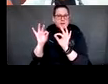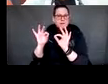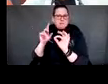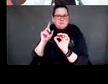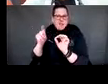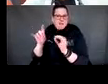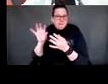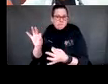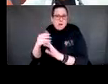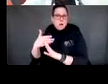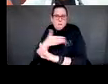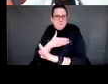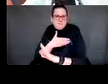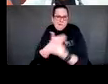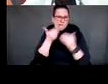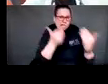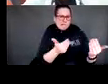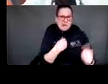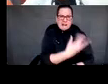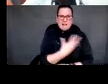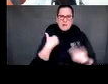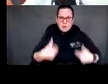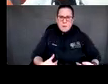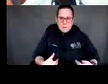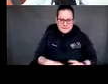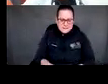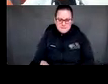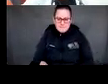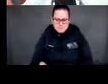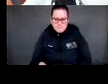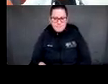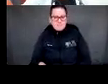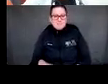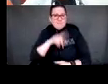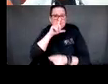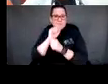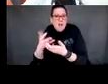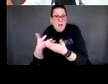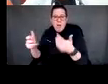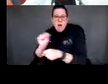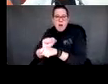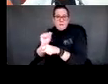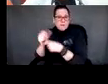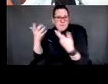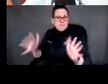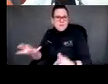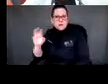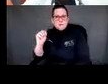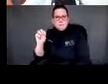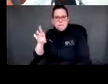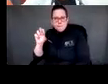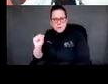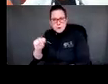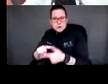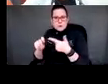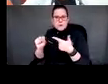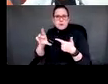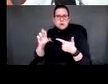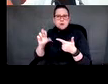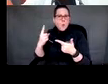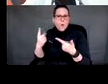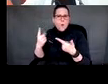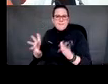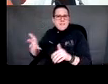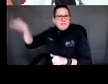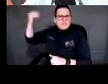do a first-in-human clinical trial. So a lot of that was actually done for MERS and for SARS-1 way